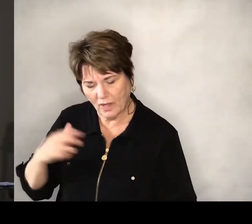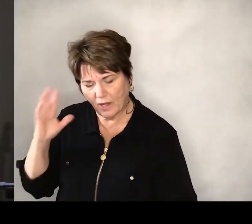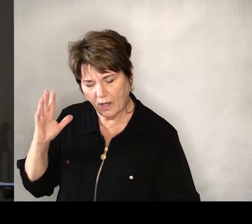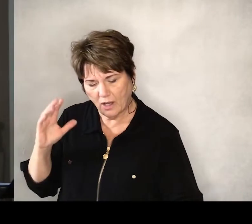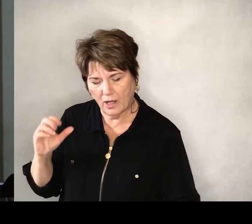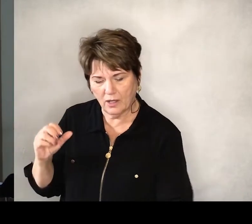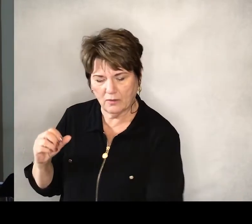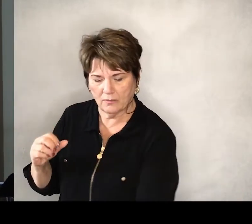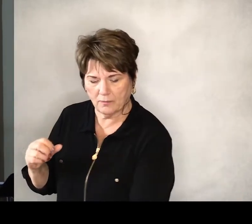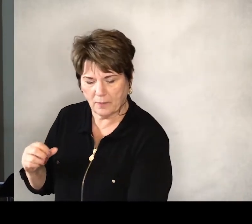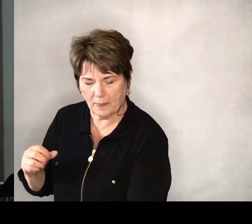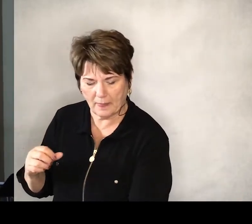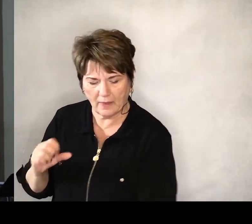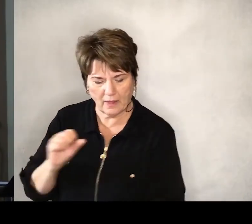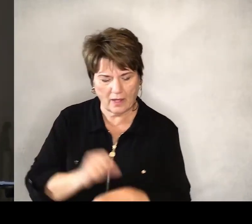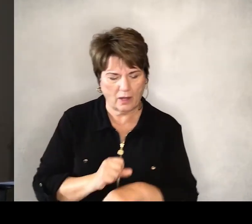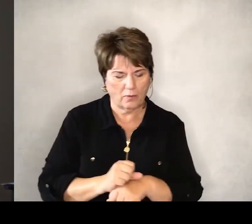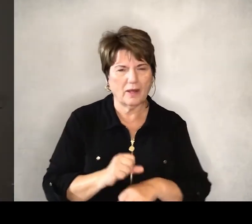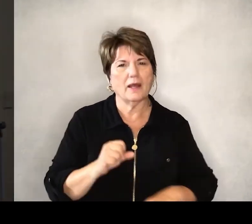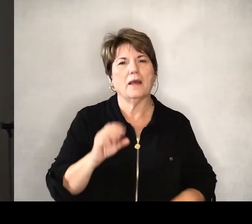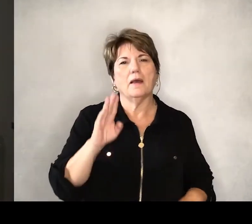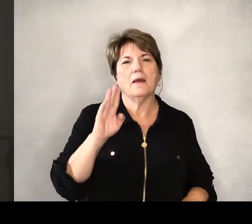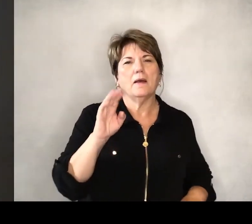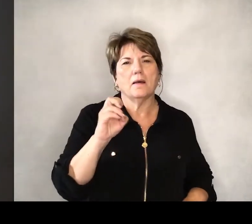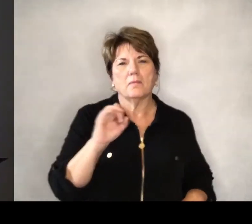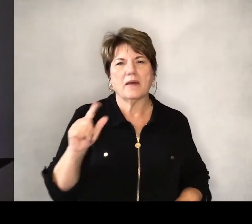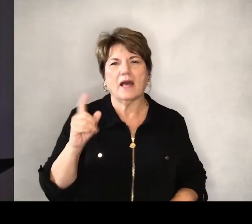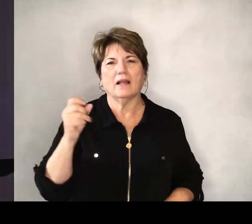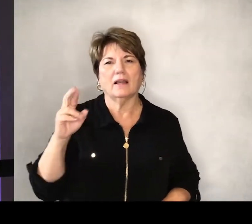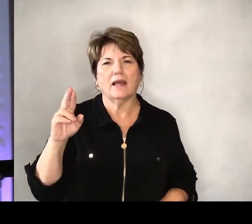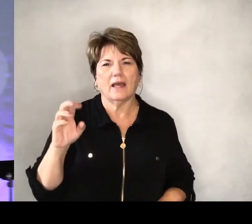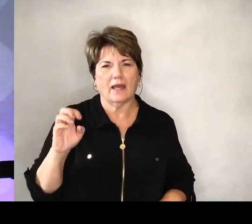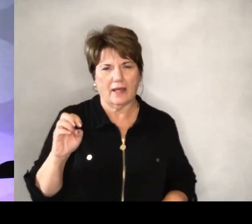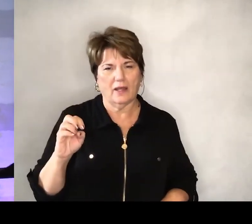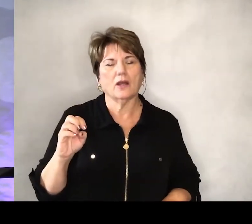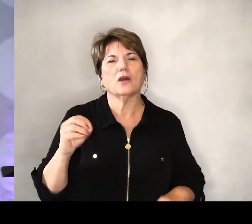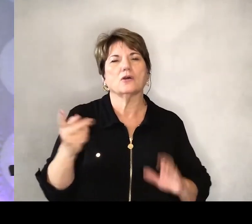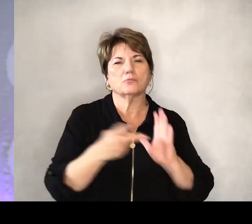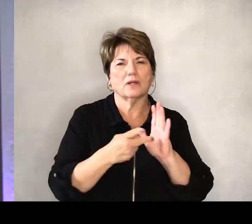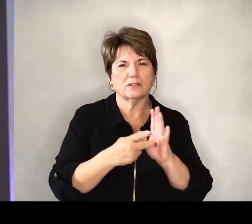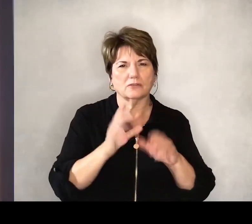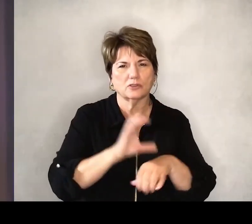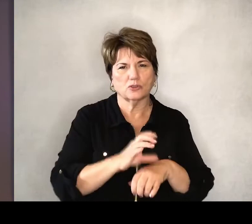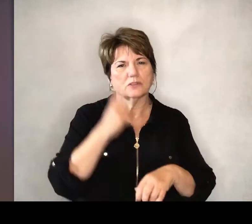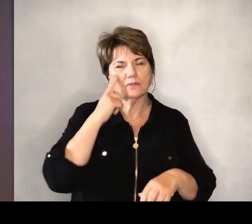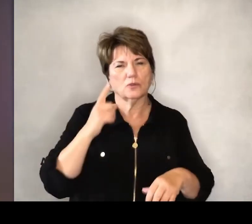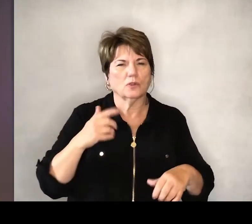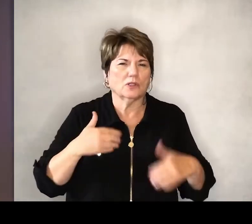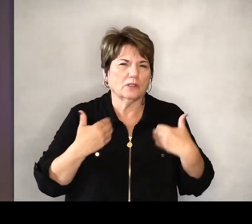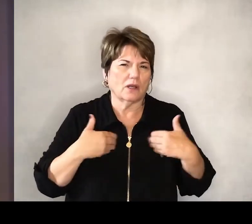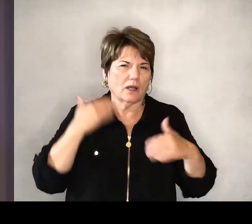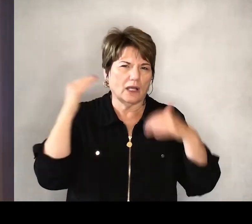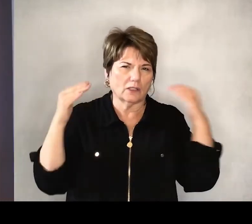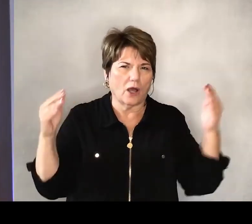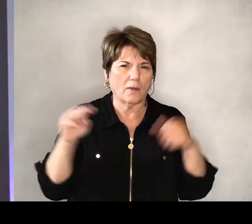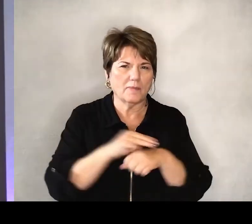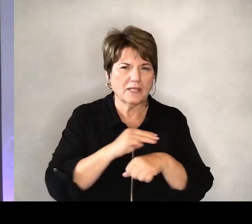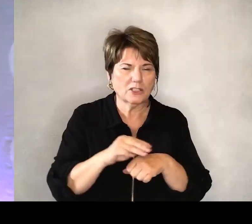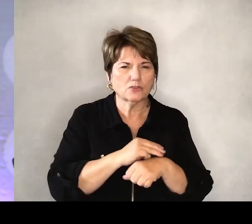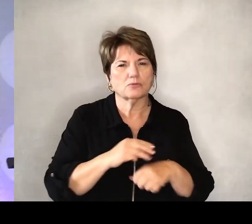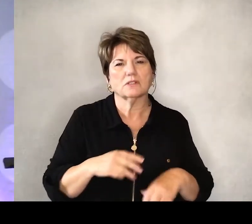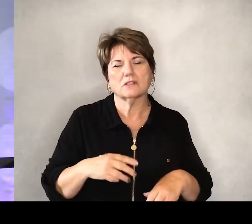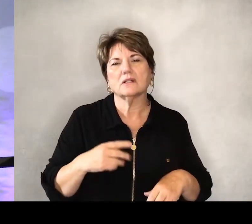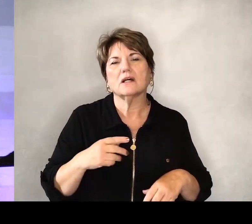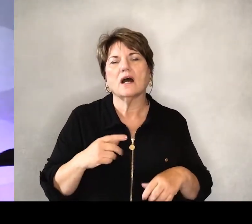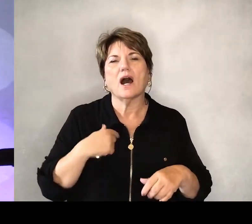at Bel Air Presbyterian Church for the better part of 9 years. Young adult ministry, and then kind of moved into a number of